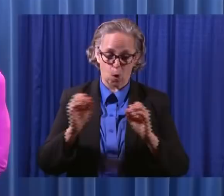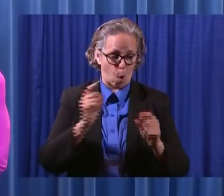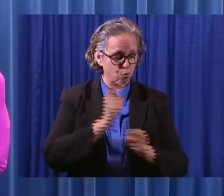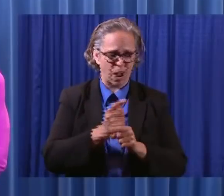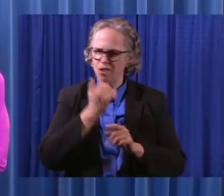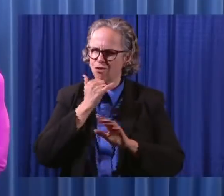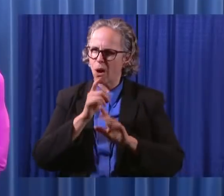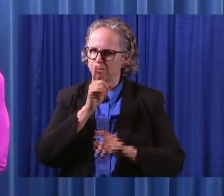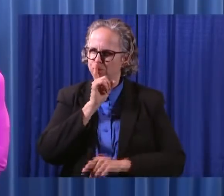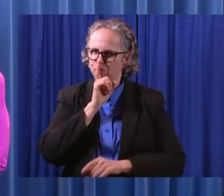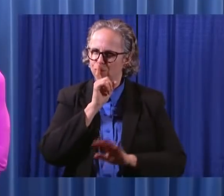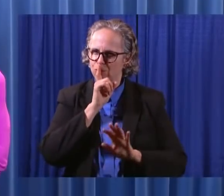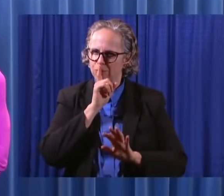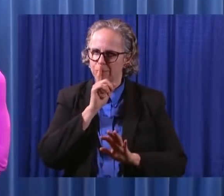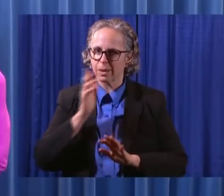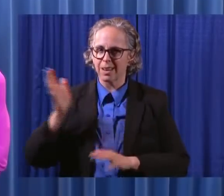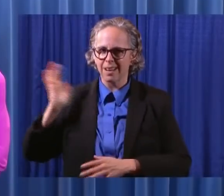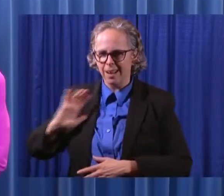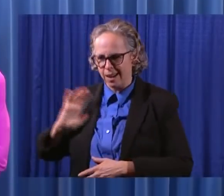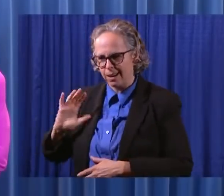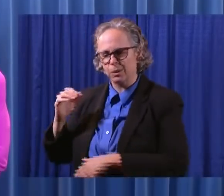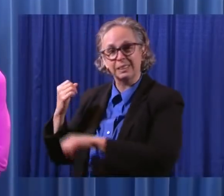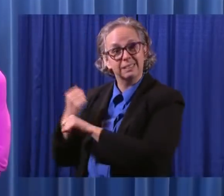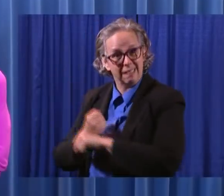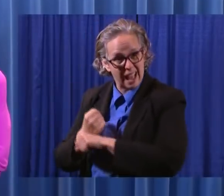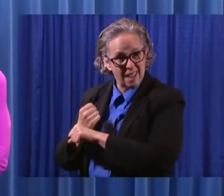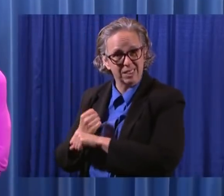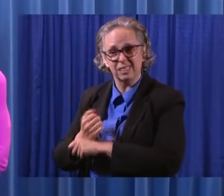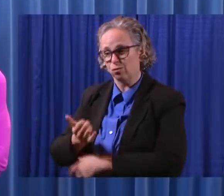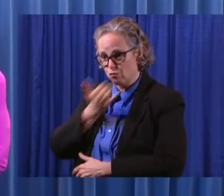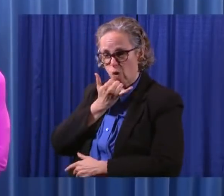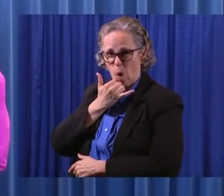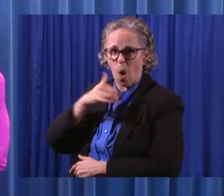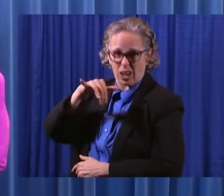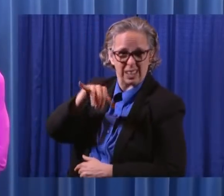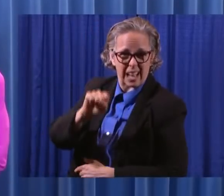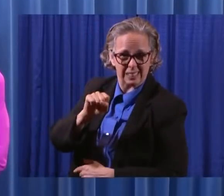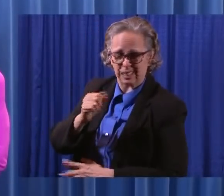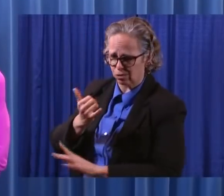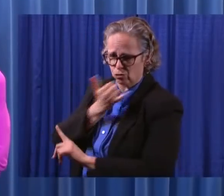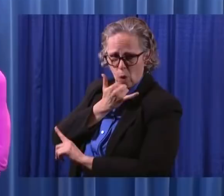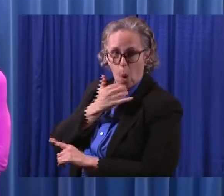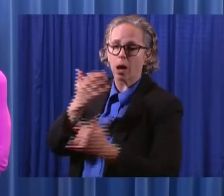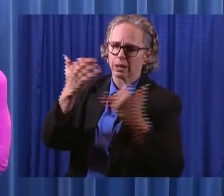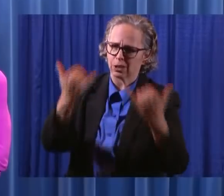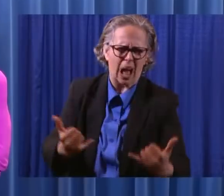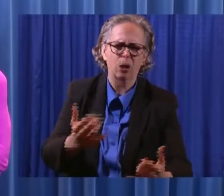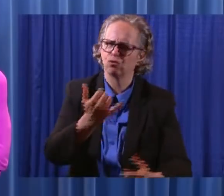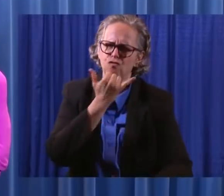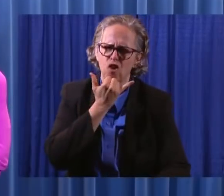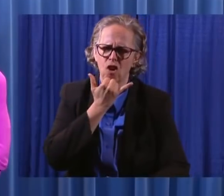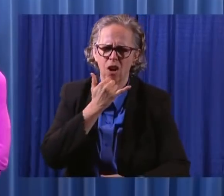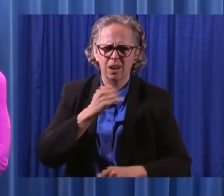now. Prejudice is wrong then. It's wrong now. Racism